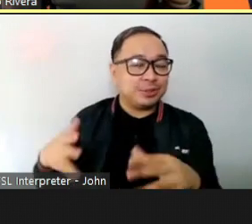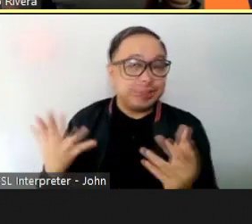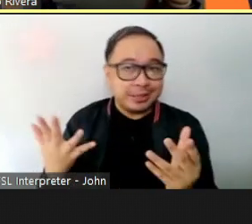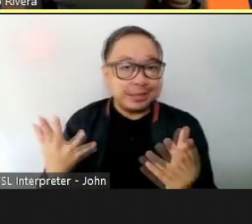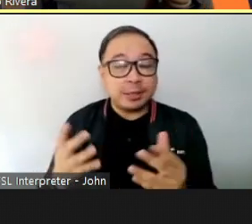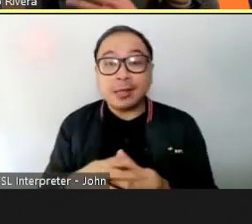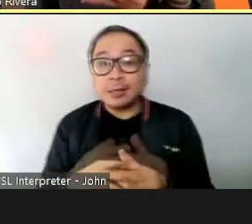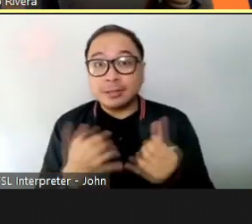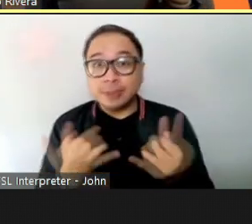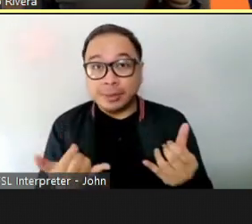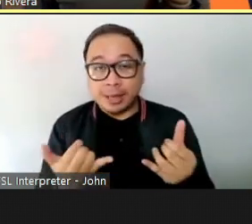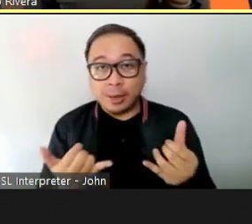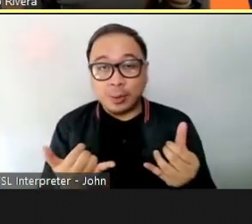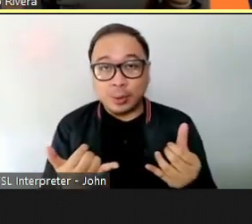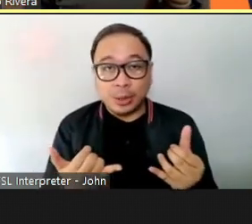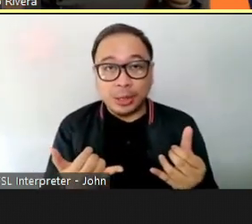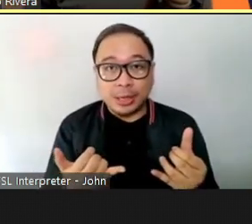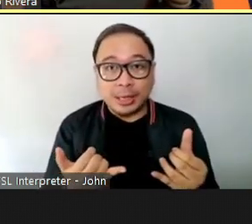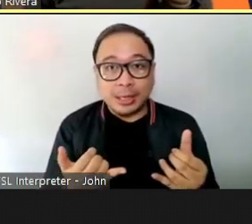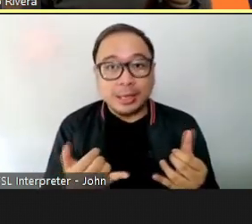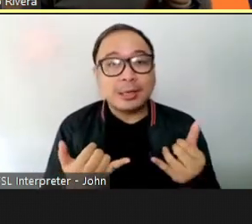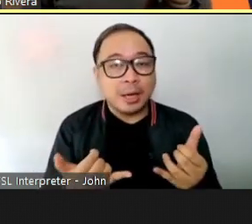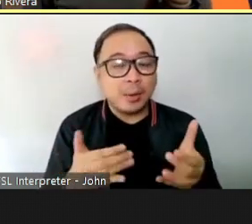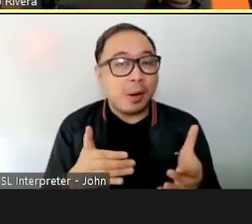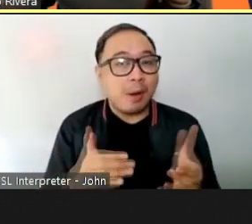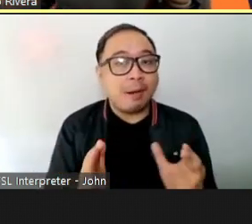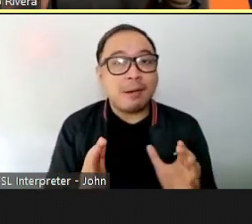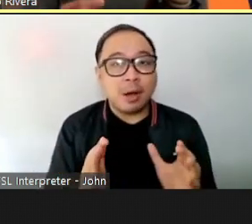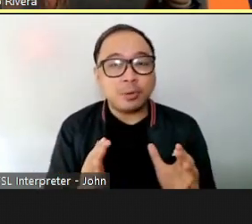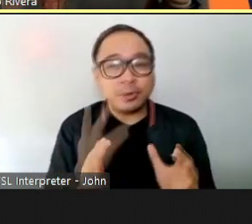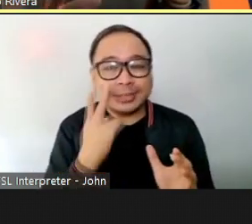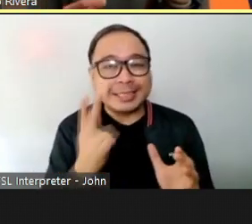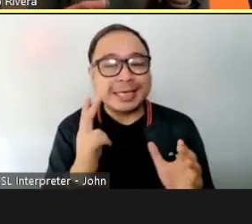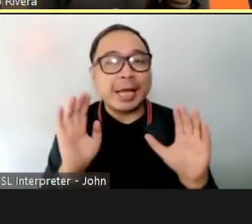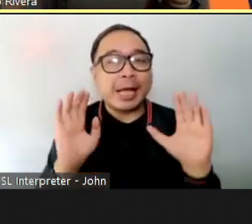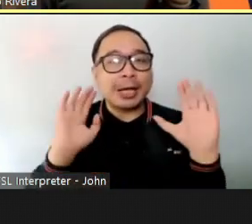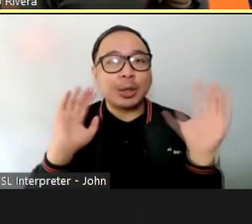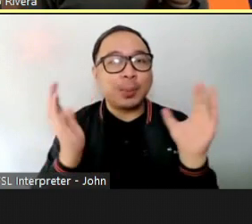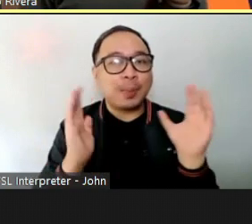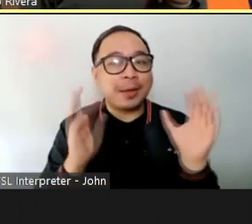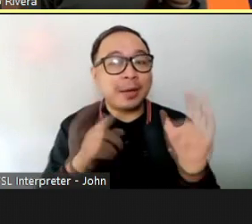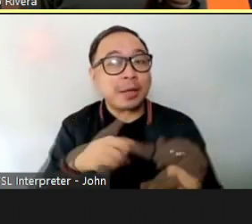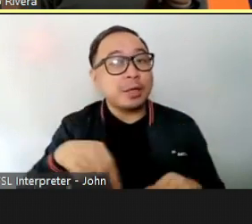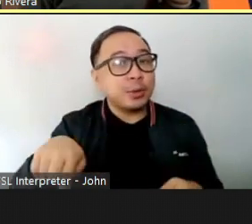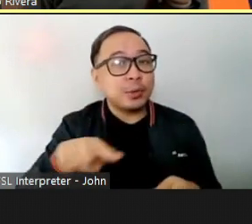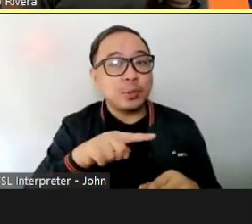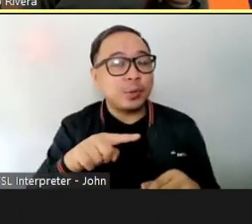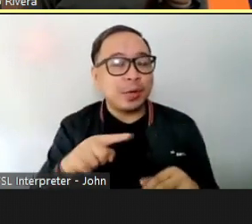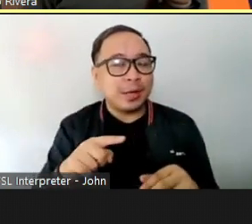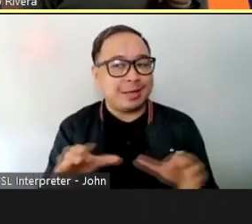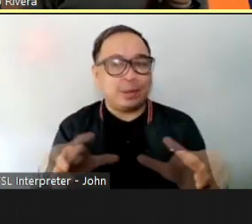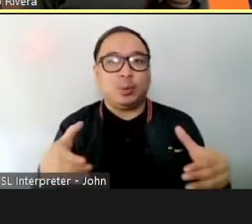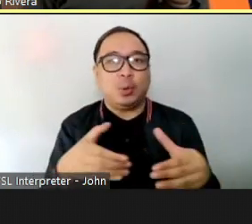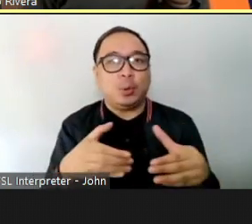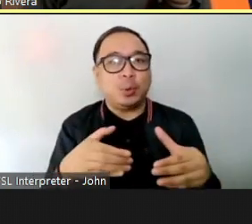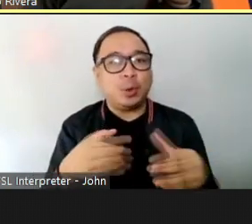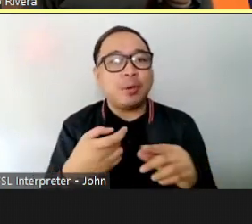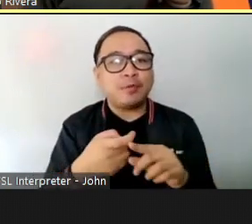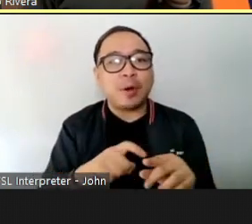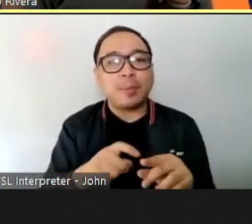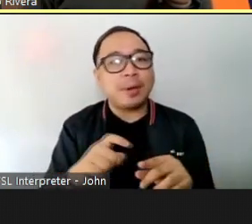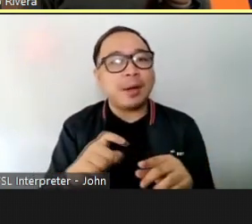Now, please allow me to turn over the program to two youth hosts from the pool of the Safer Kids PH